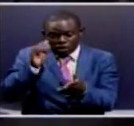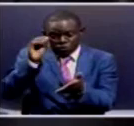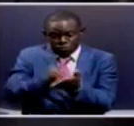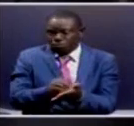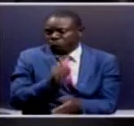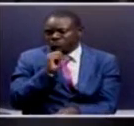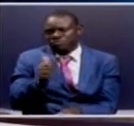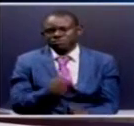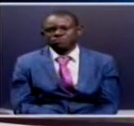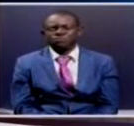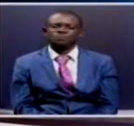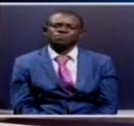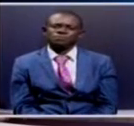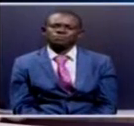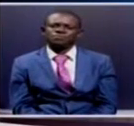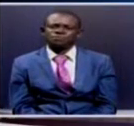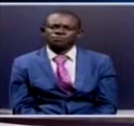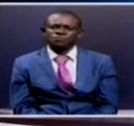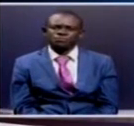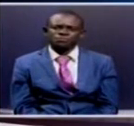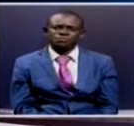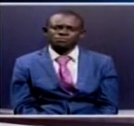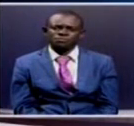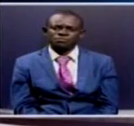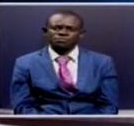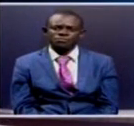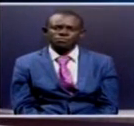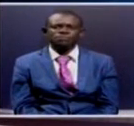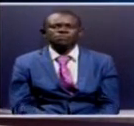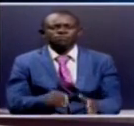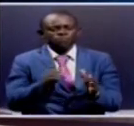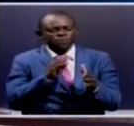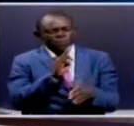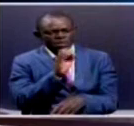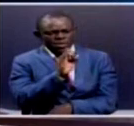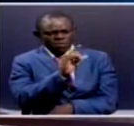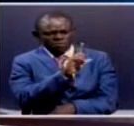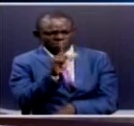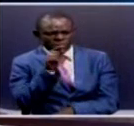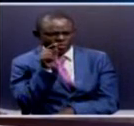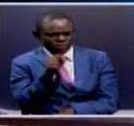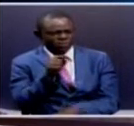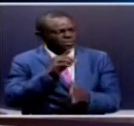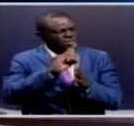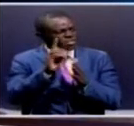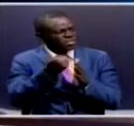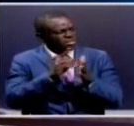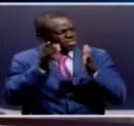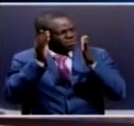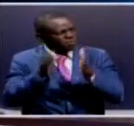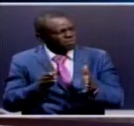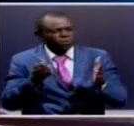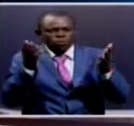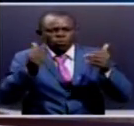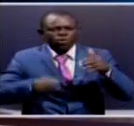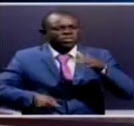reason why people have chosen, or drafters of this bill have chosen, that these deliberations should be held in camera? No.